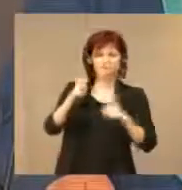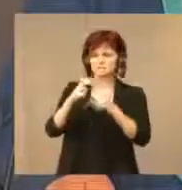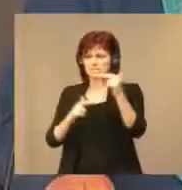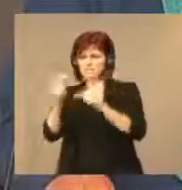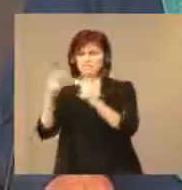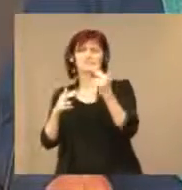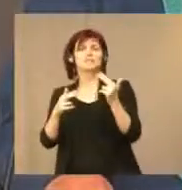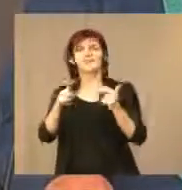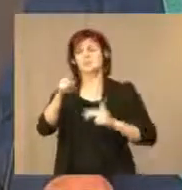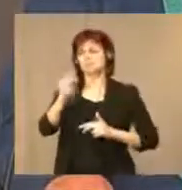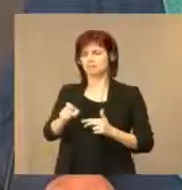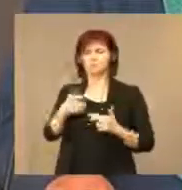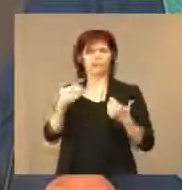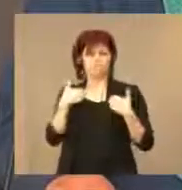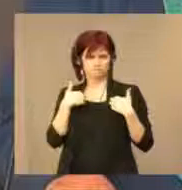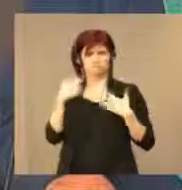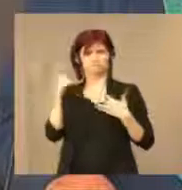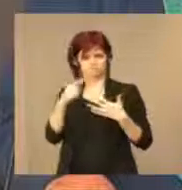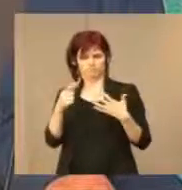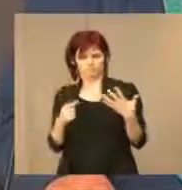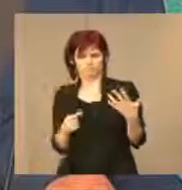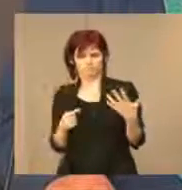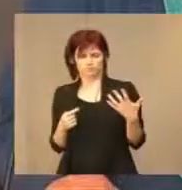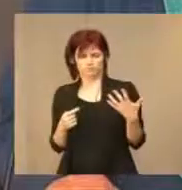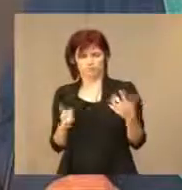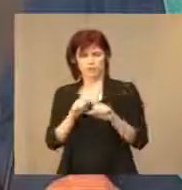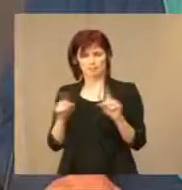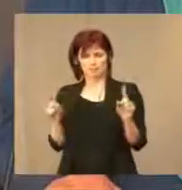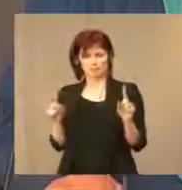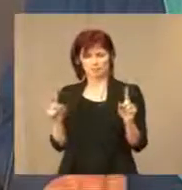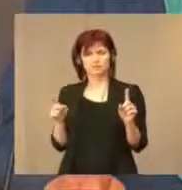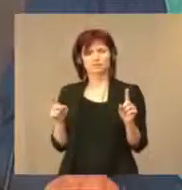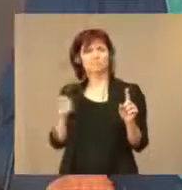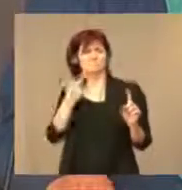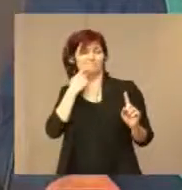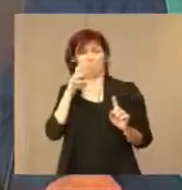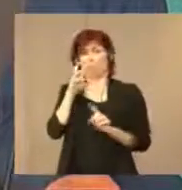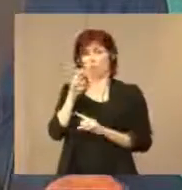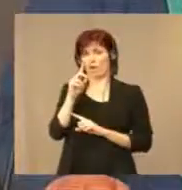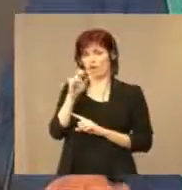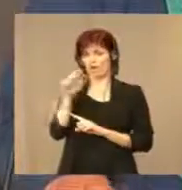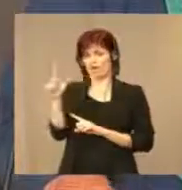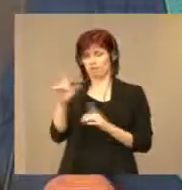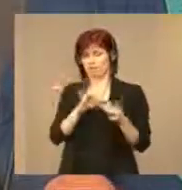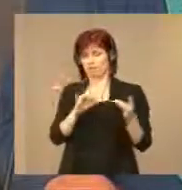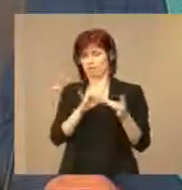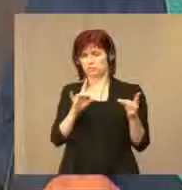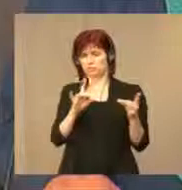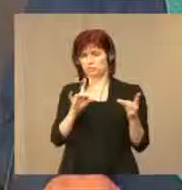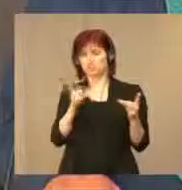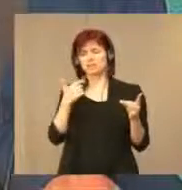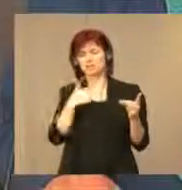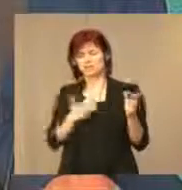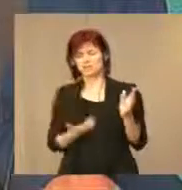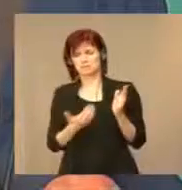building, accessible. What I think oftentimes, as Wendell just alluded to, is that we have in the past